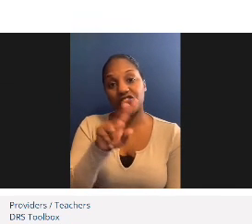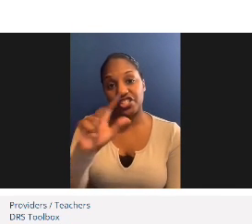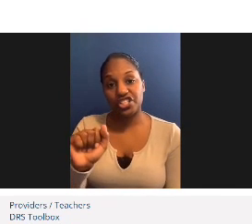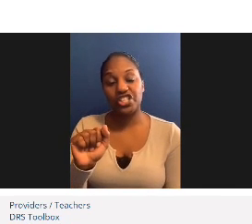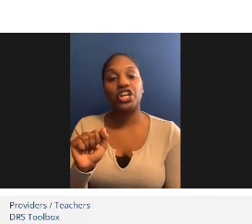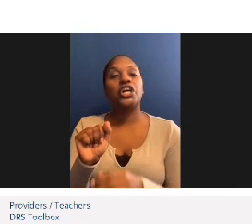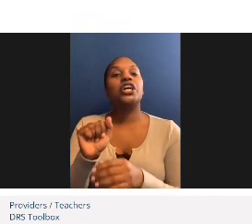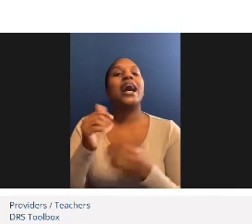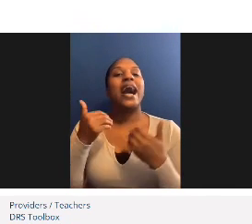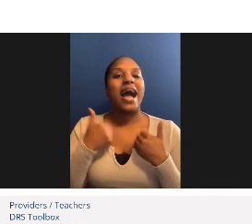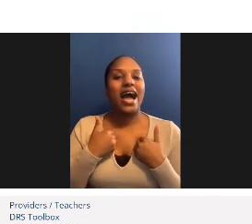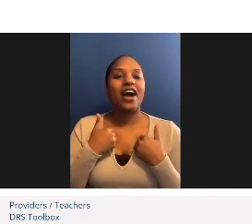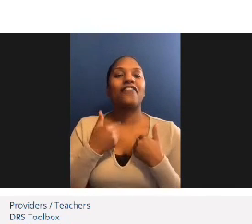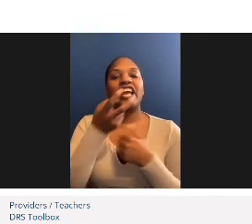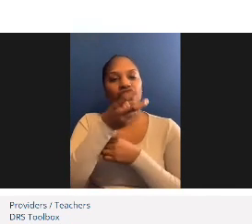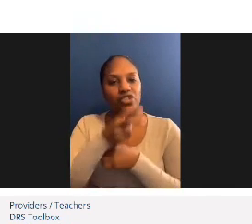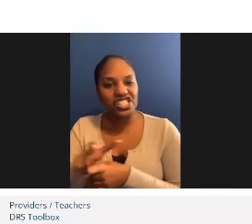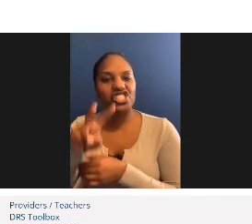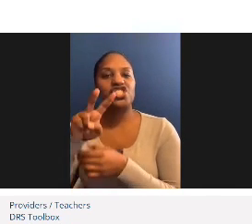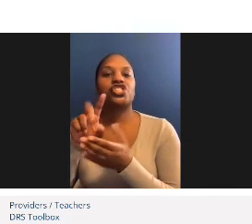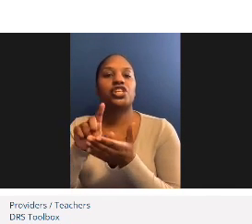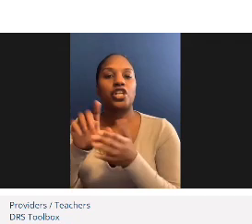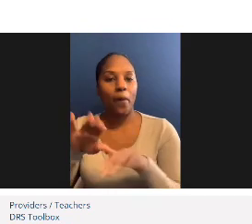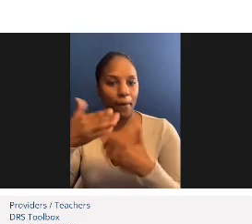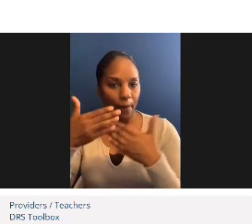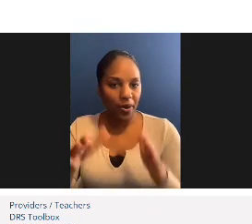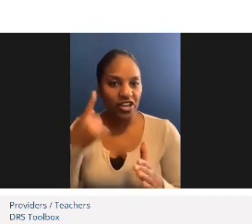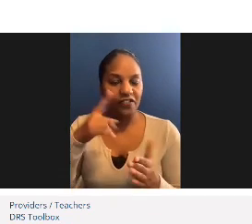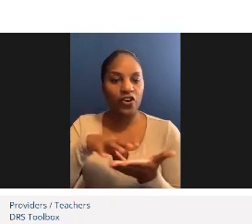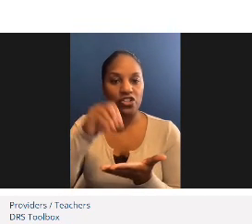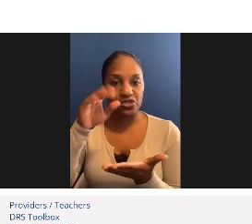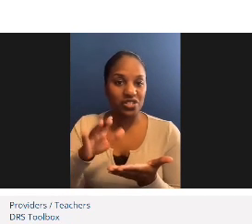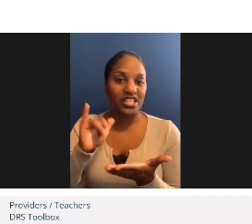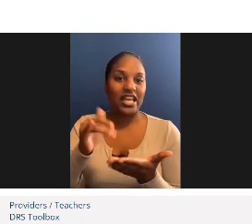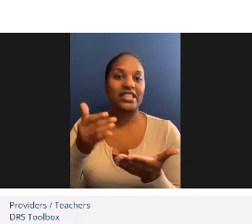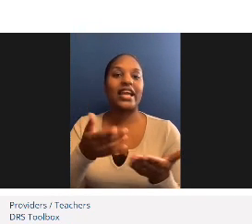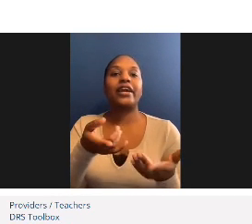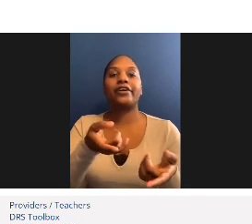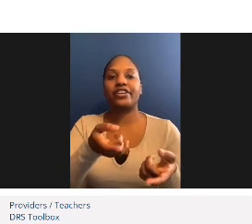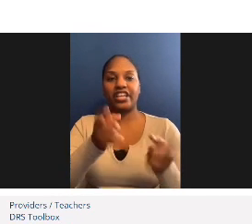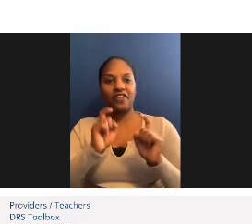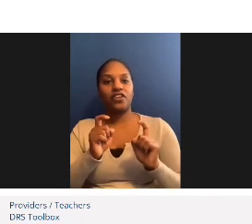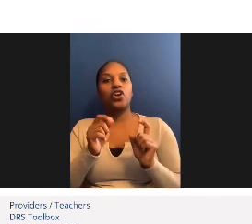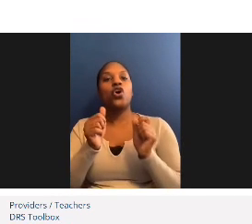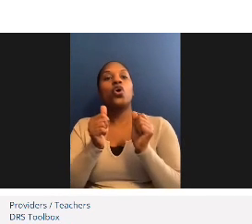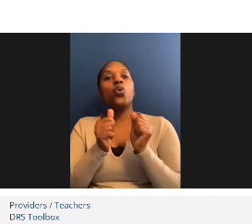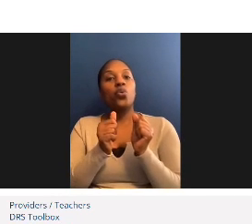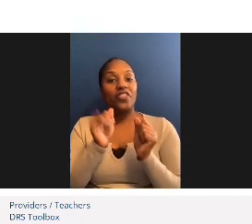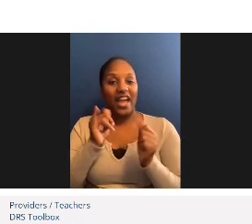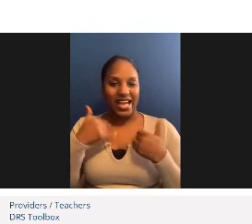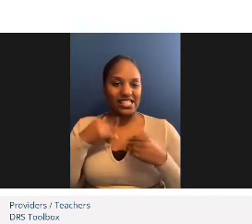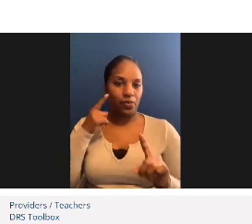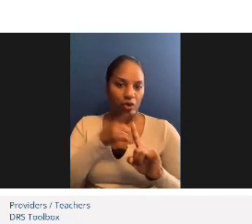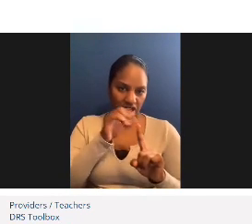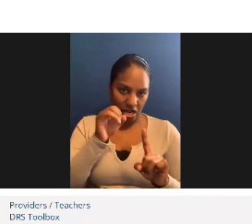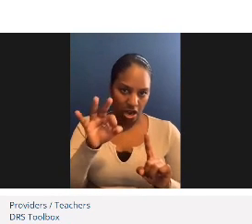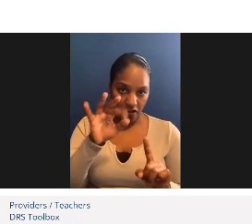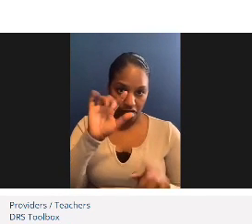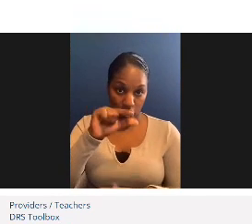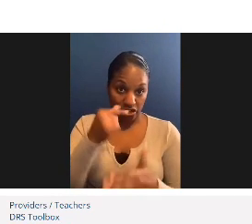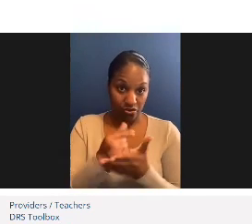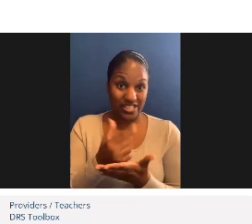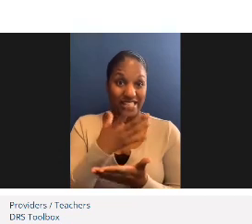transition notebook for the students that they are presented with upon graduation. And this would